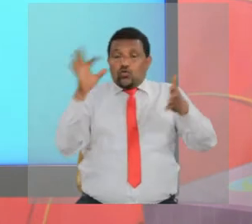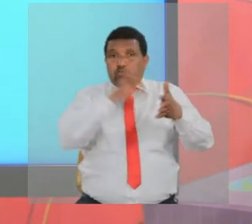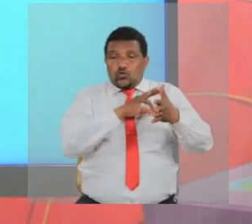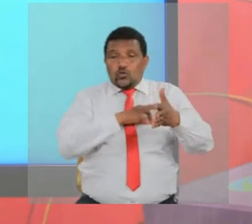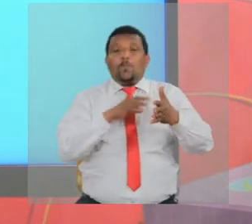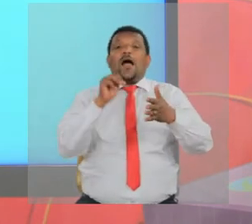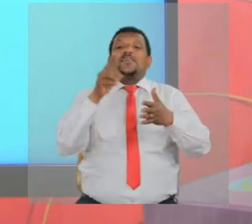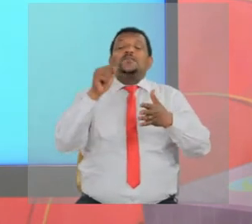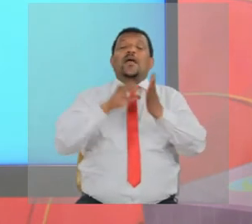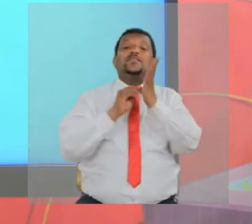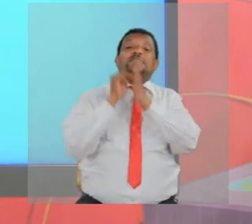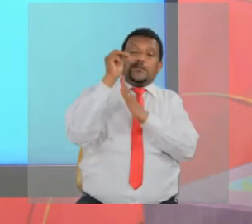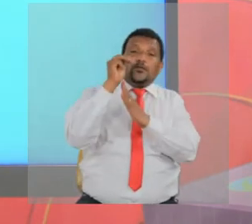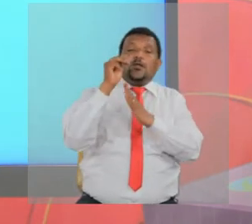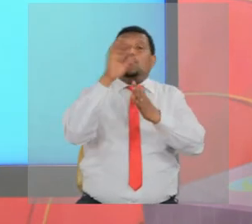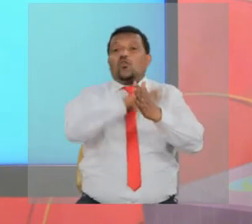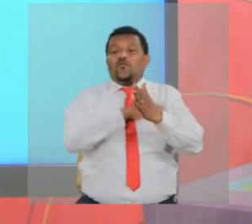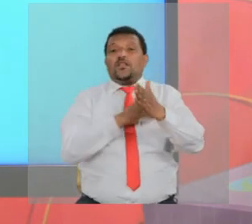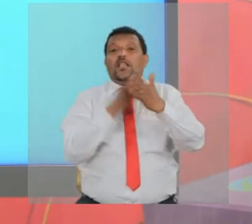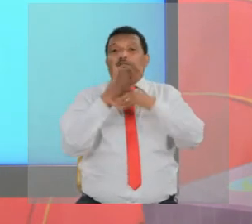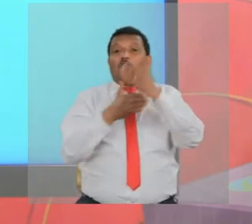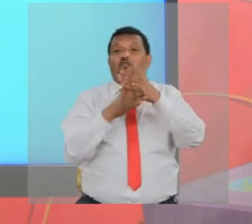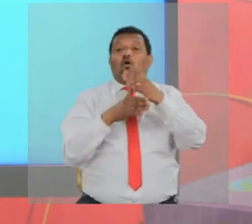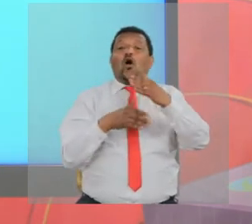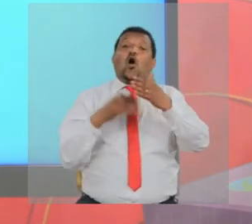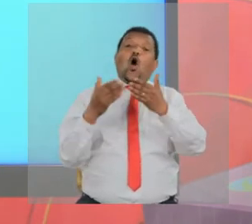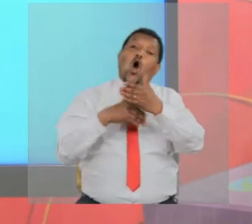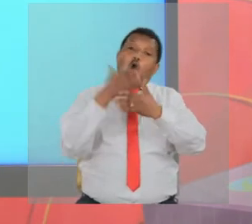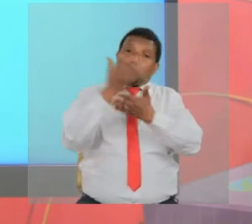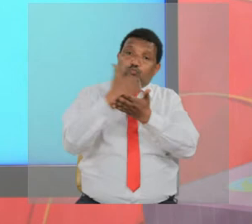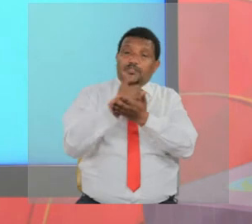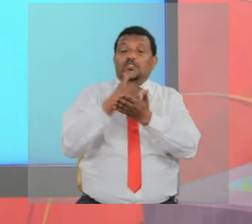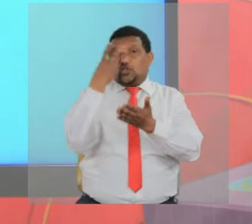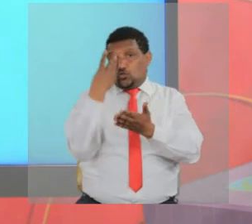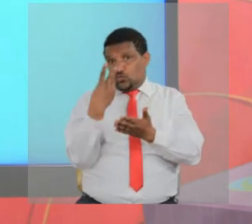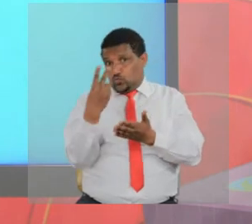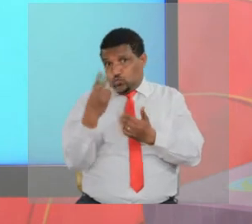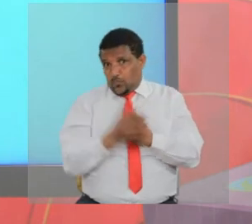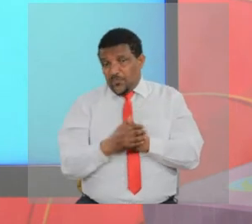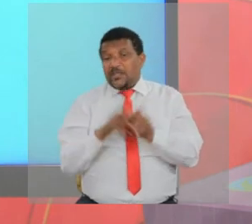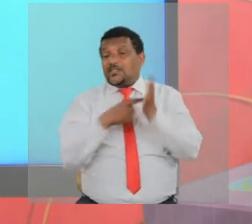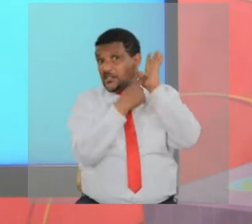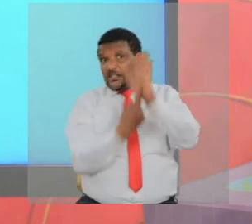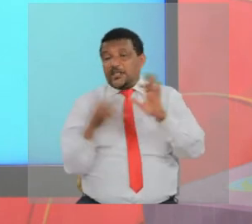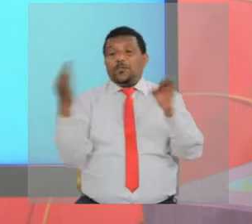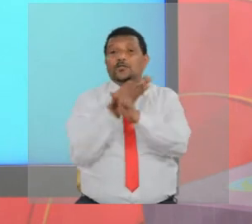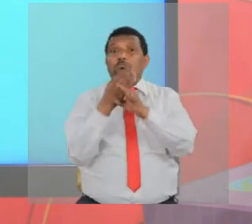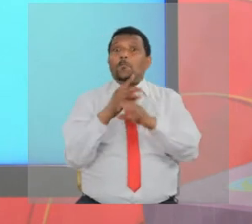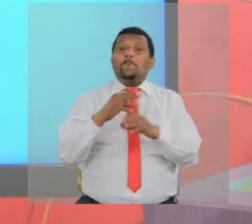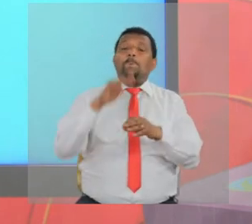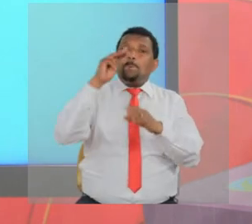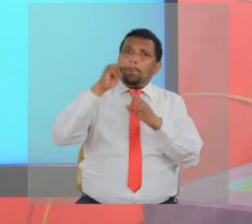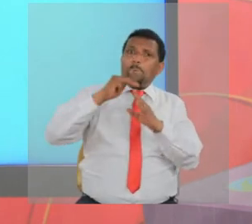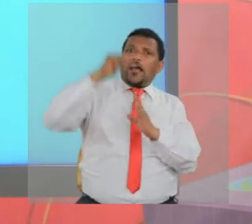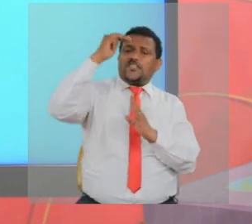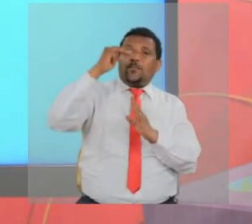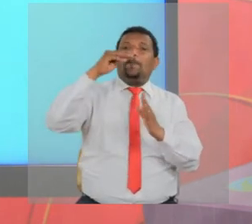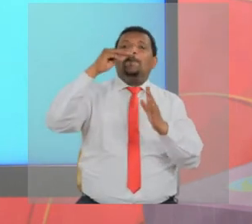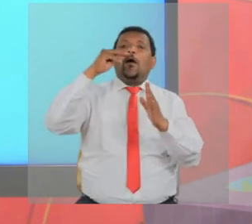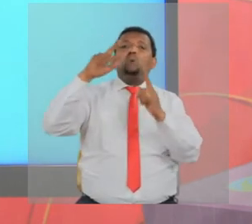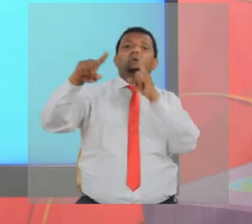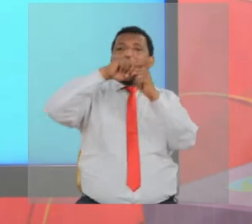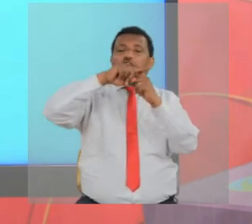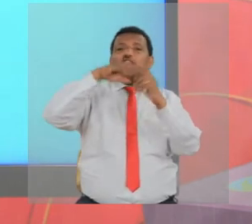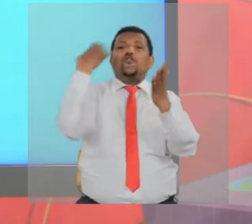profit maximizing level of output is 2. This to indicate that the firm will get the maximum positive economic profit, which